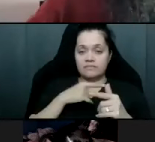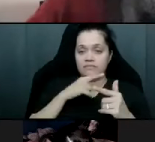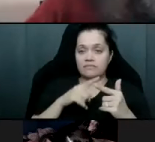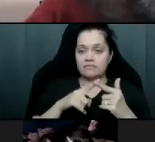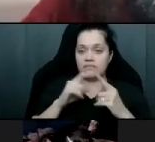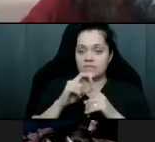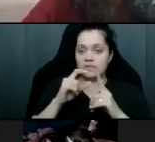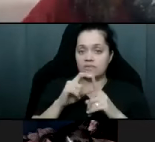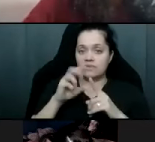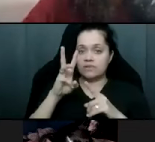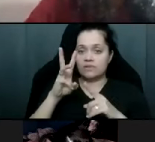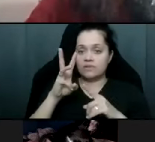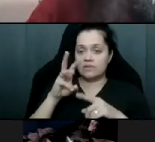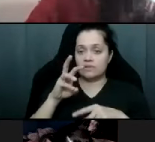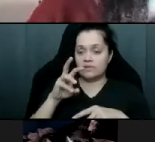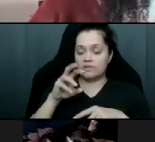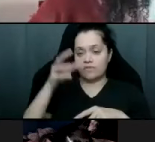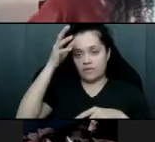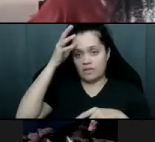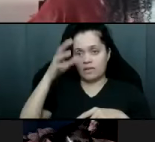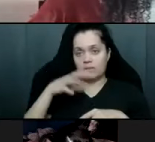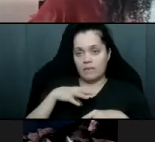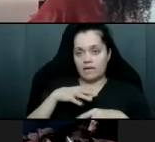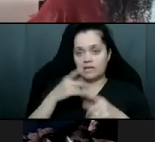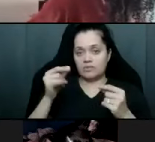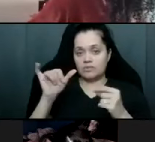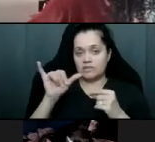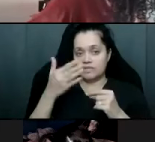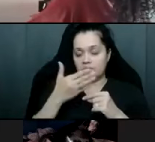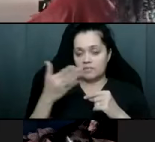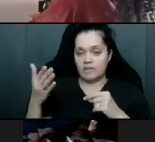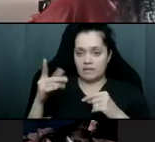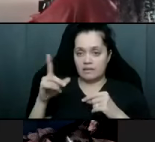word is for the man who does the same thing?